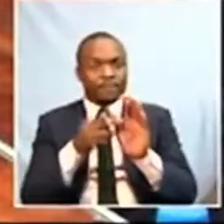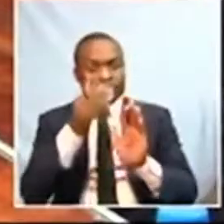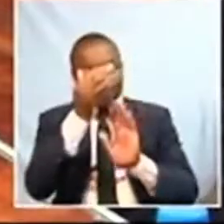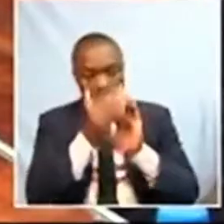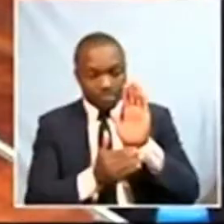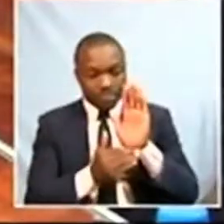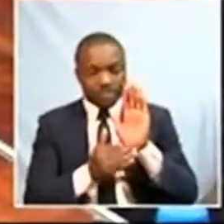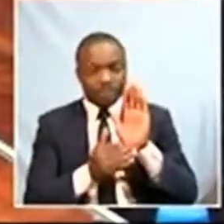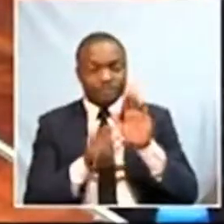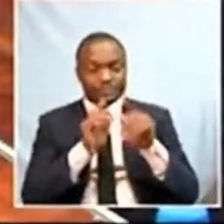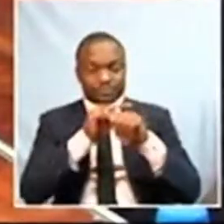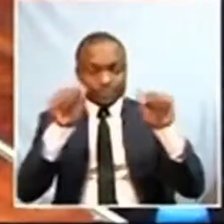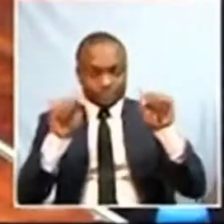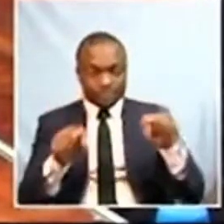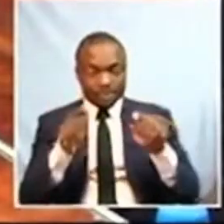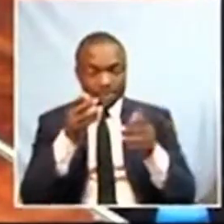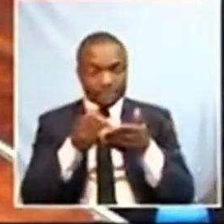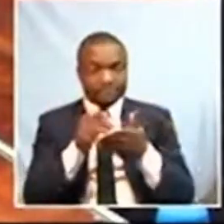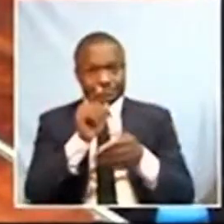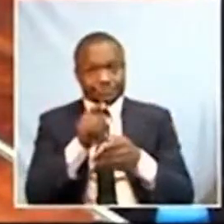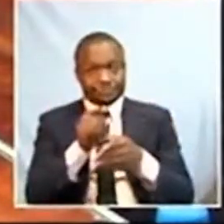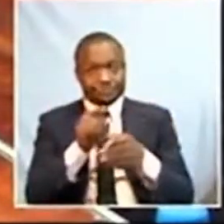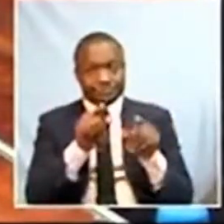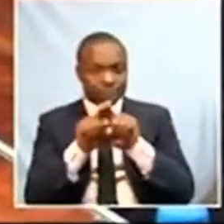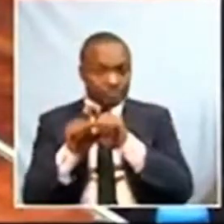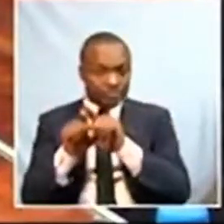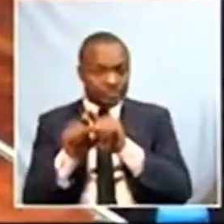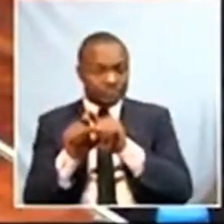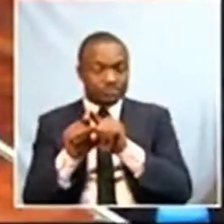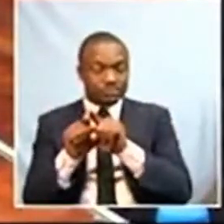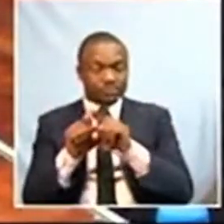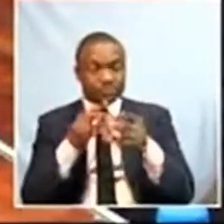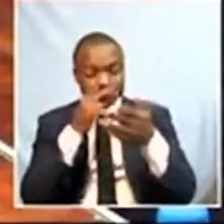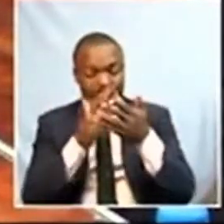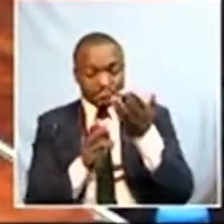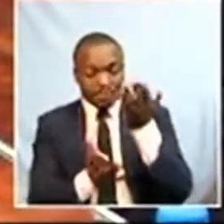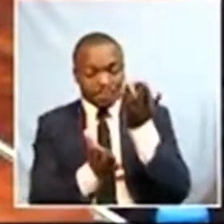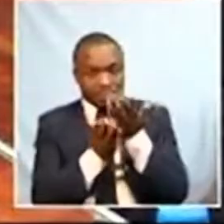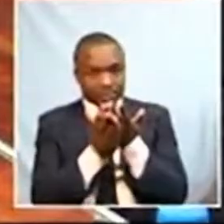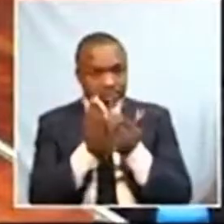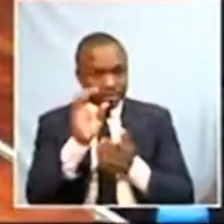the table below. And you're also directed to Appendix O.